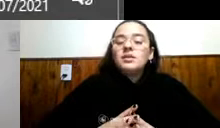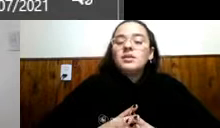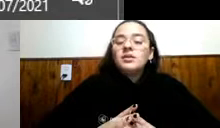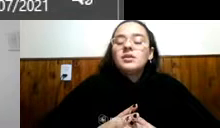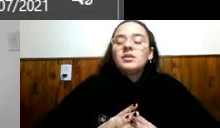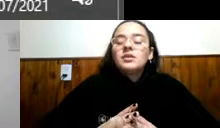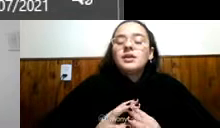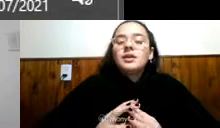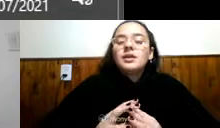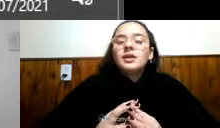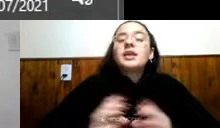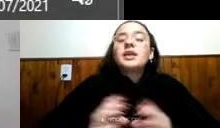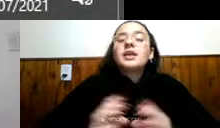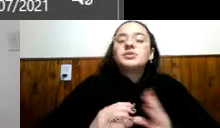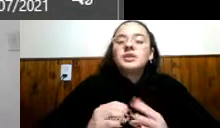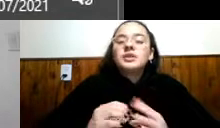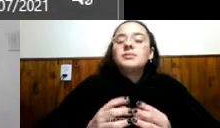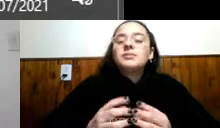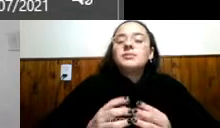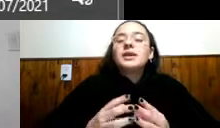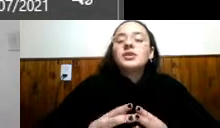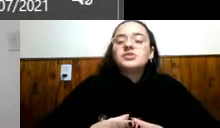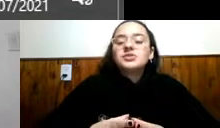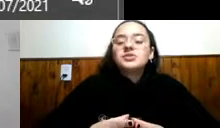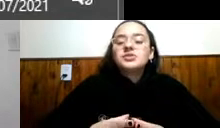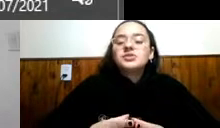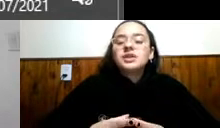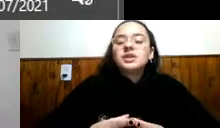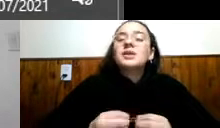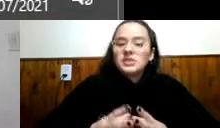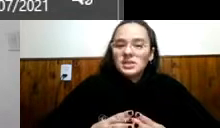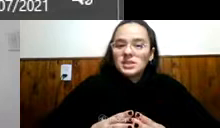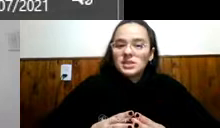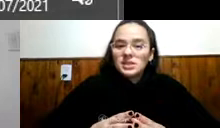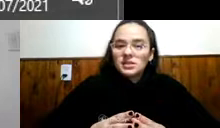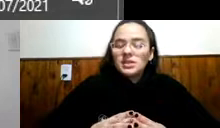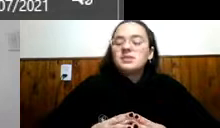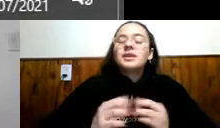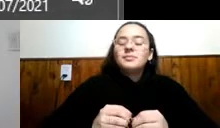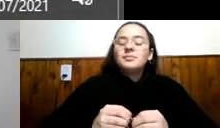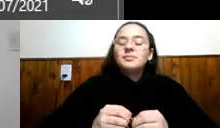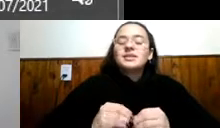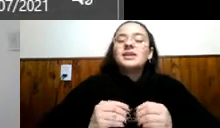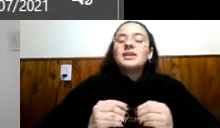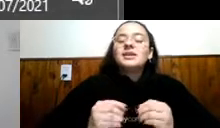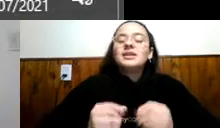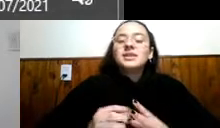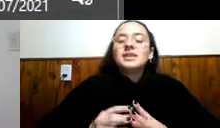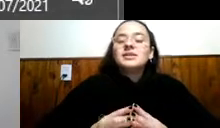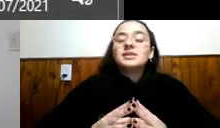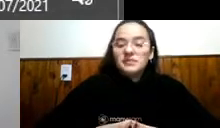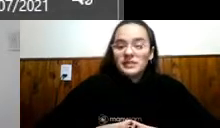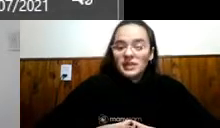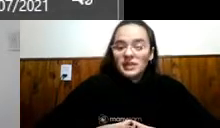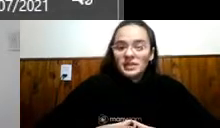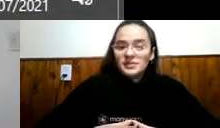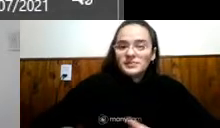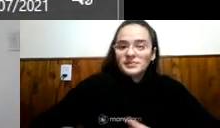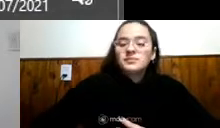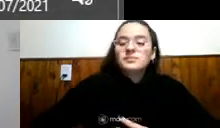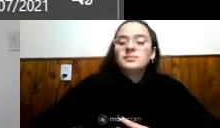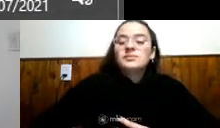but national. In my country is very important. It's very important, this